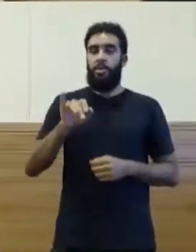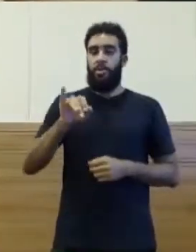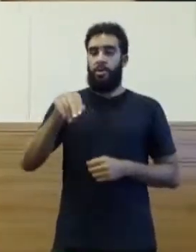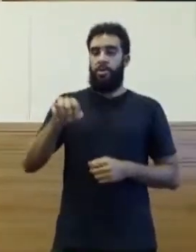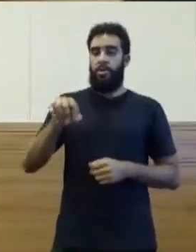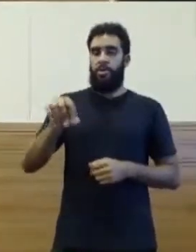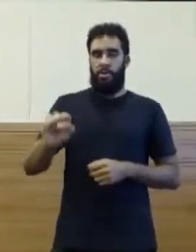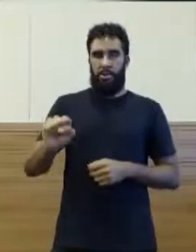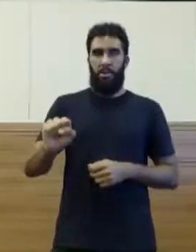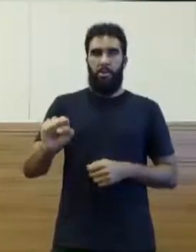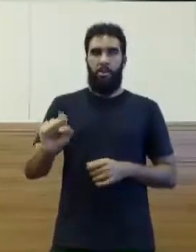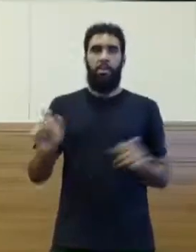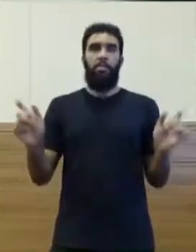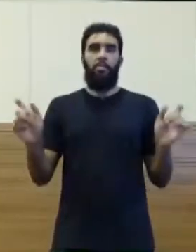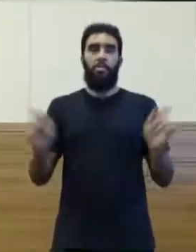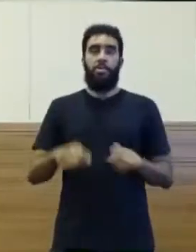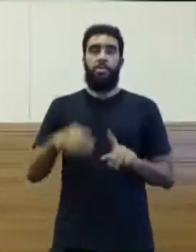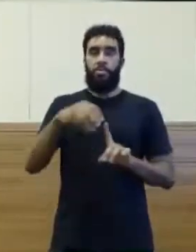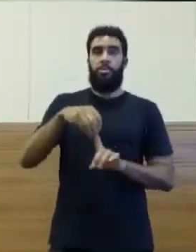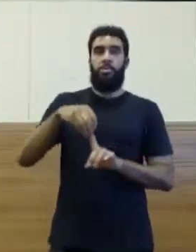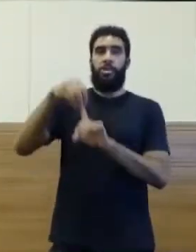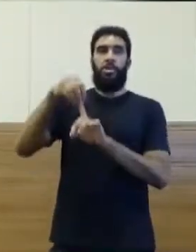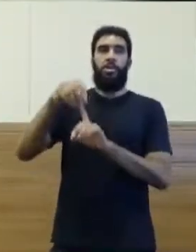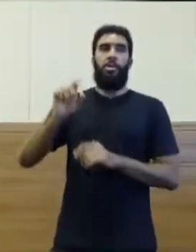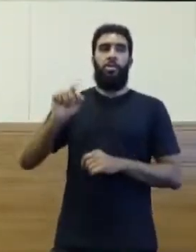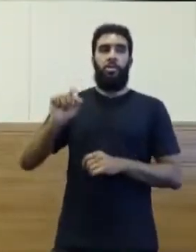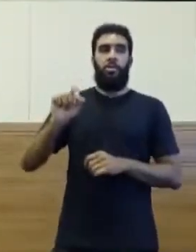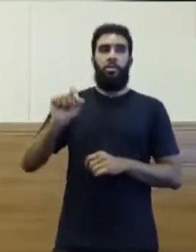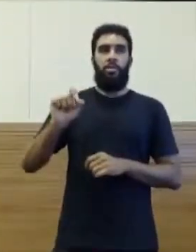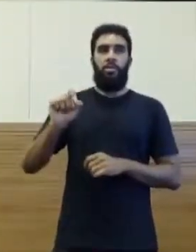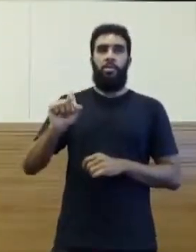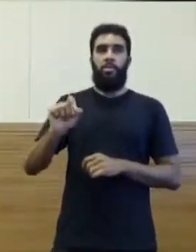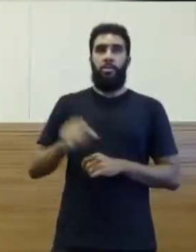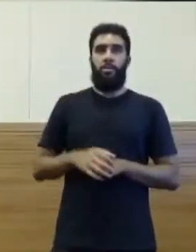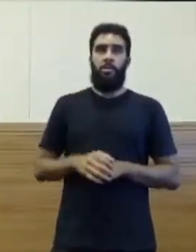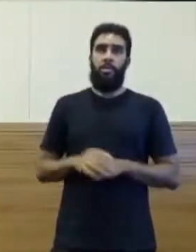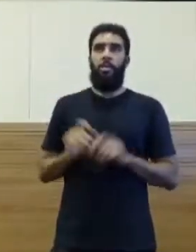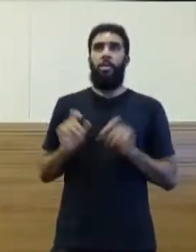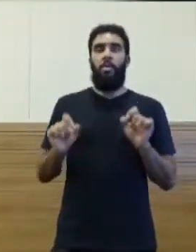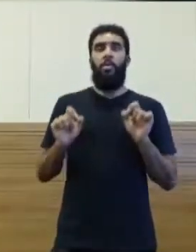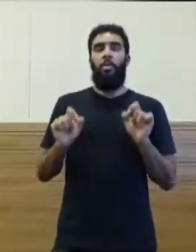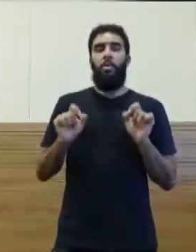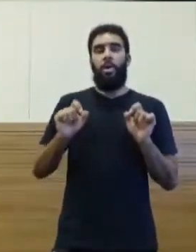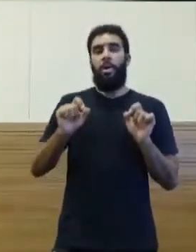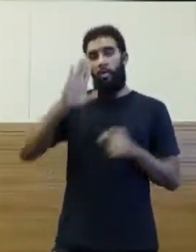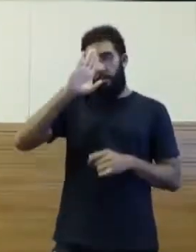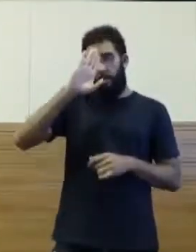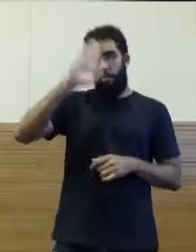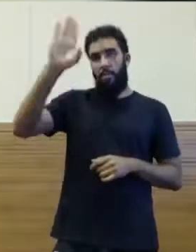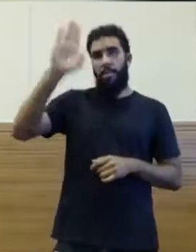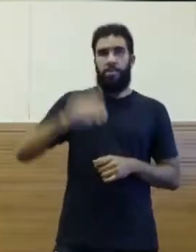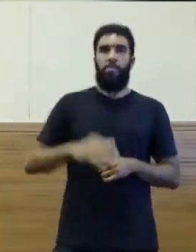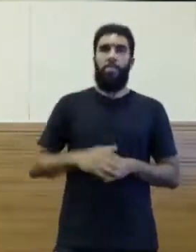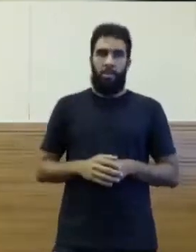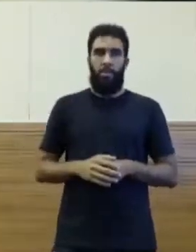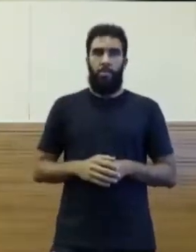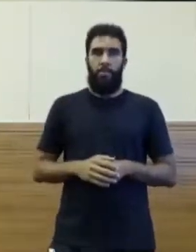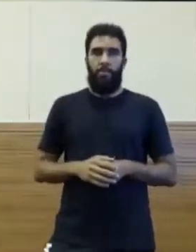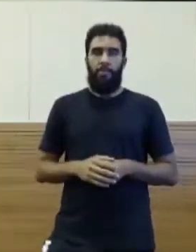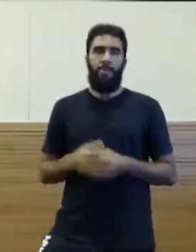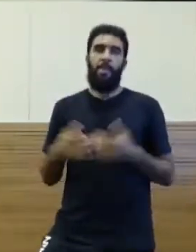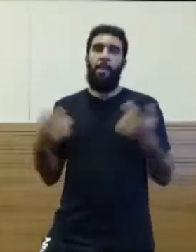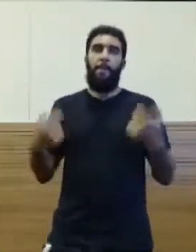But I would like that Professor Inez could highlight what does she think are the main points